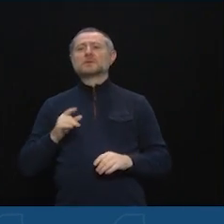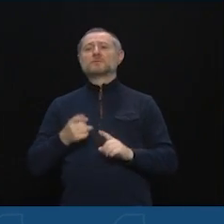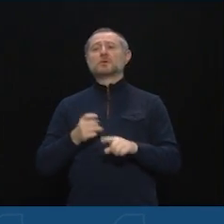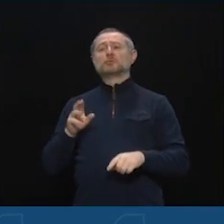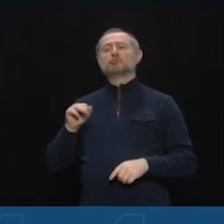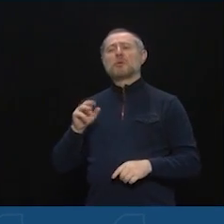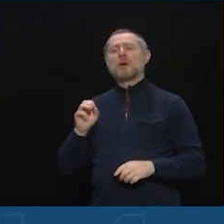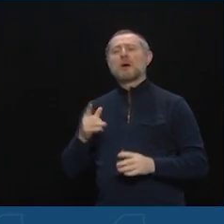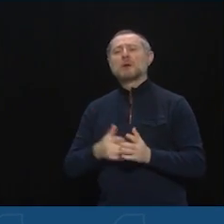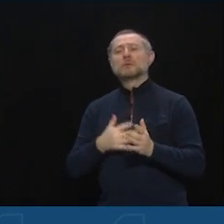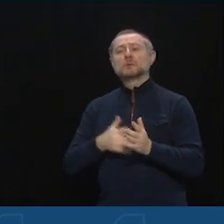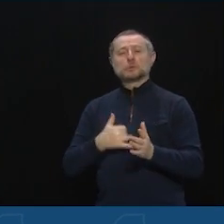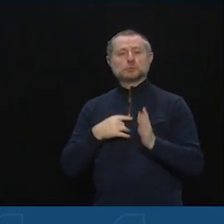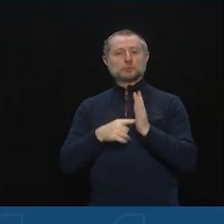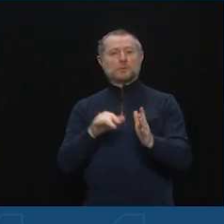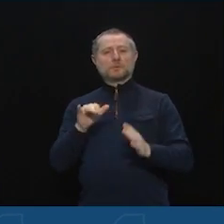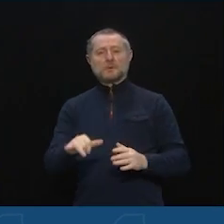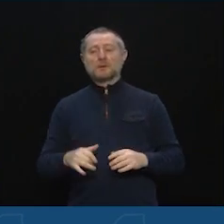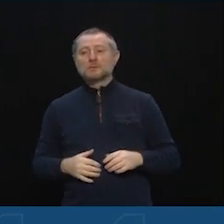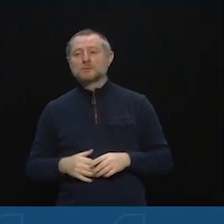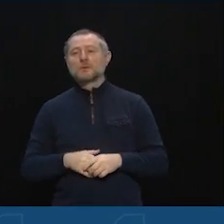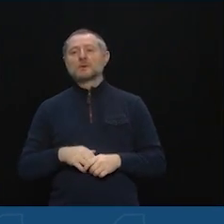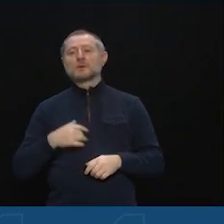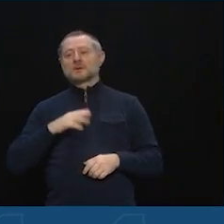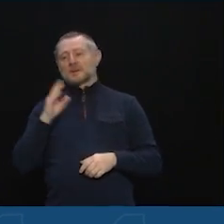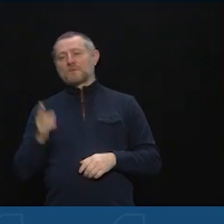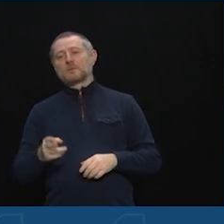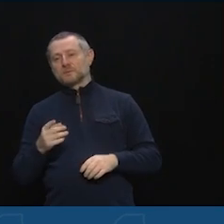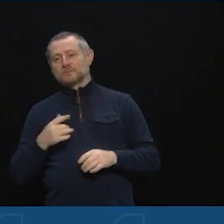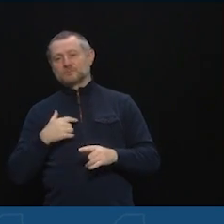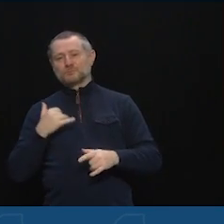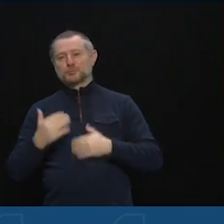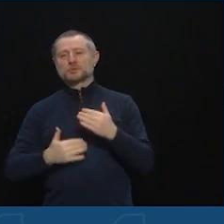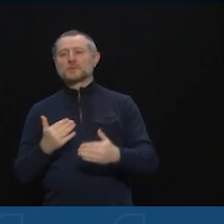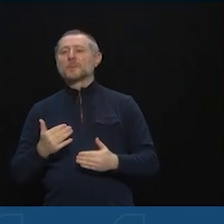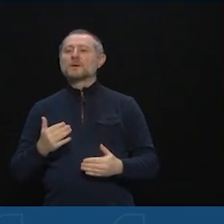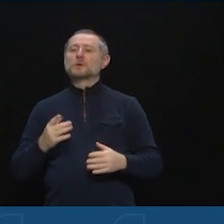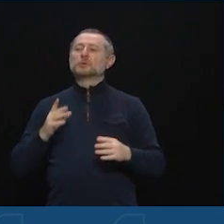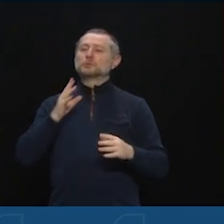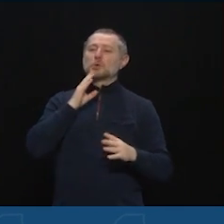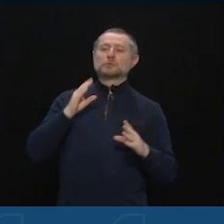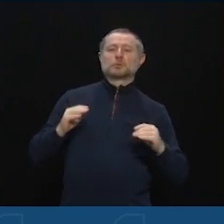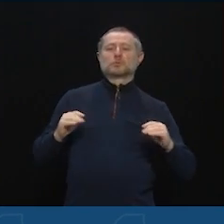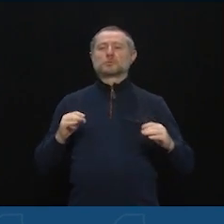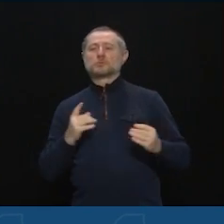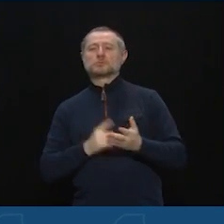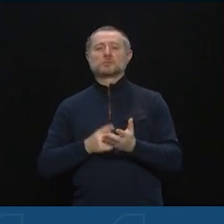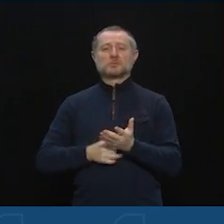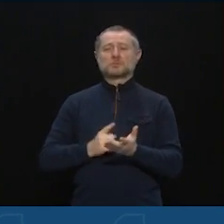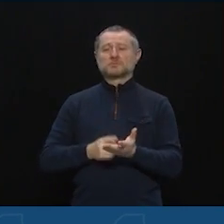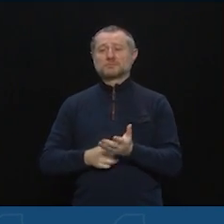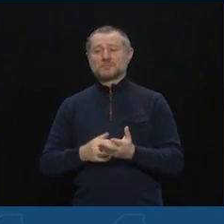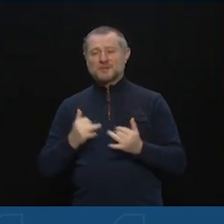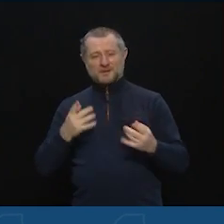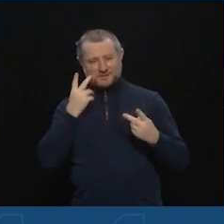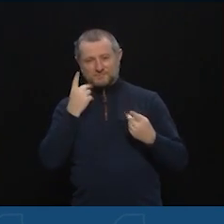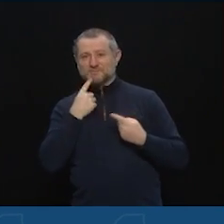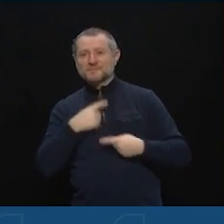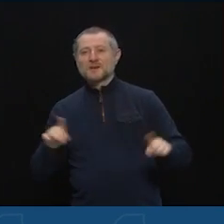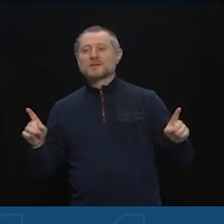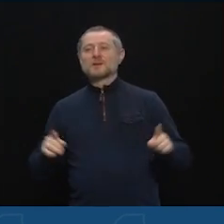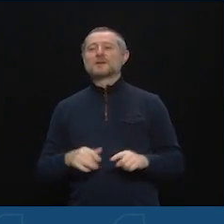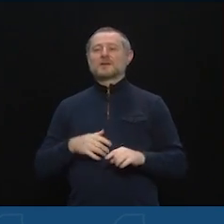that. We never get to pay it forward, ever. They just talk about it. We never walk it. This is actually doing something about it, removing red